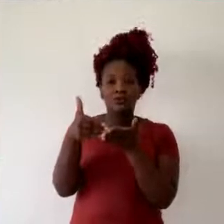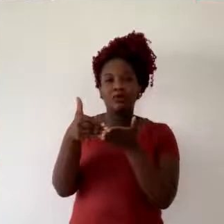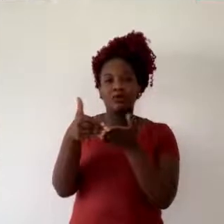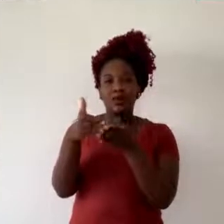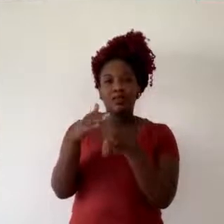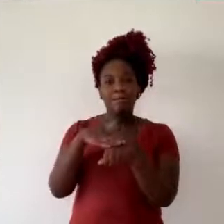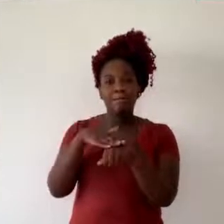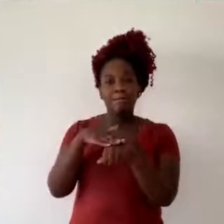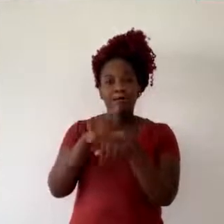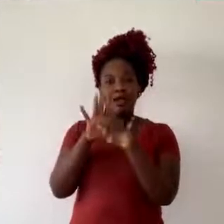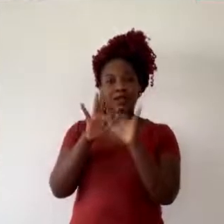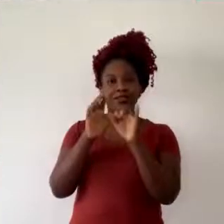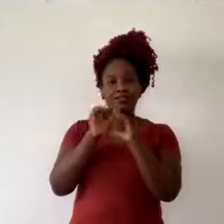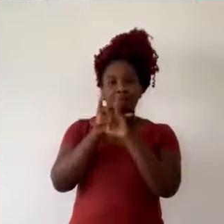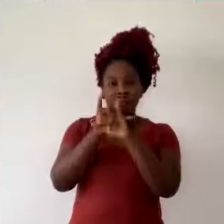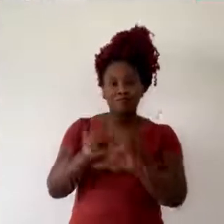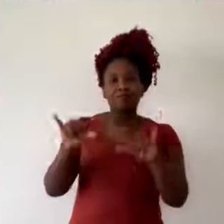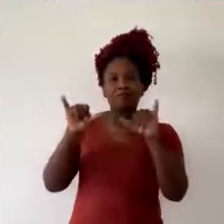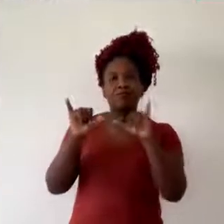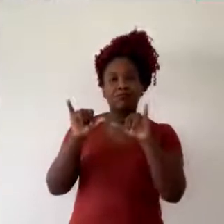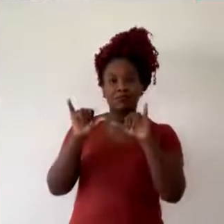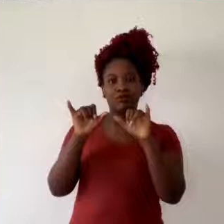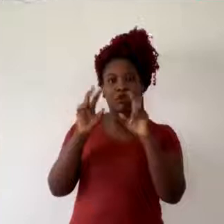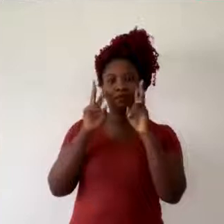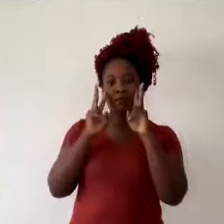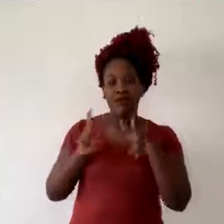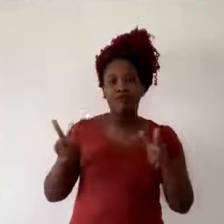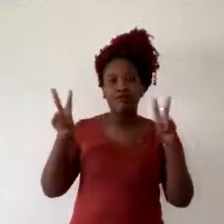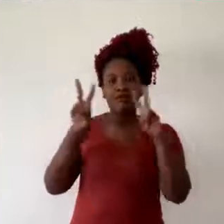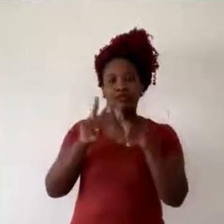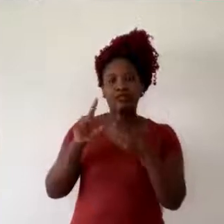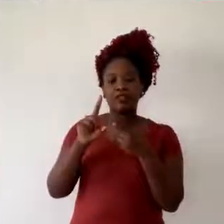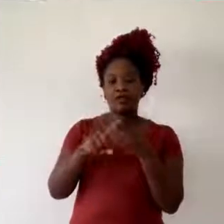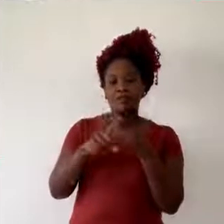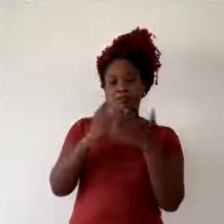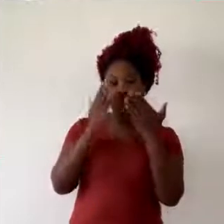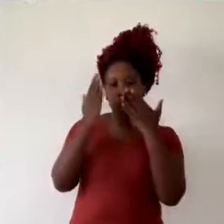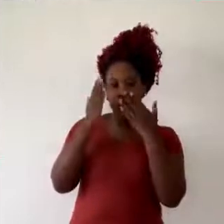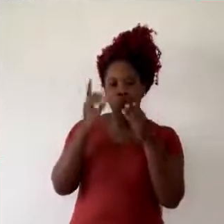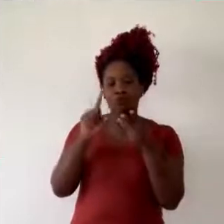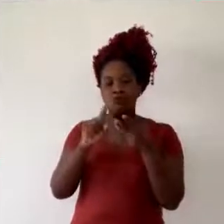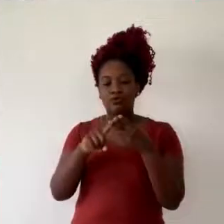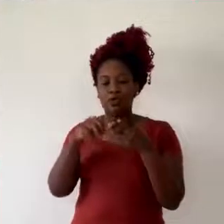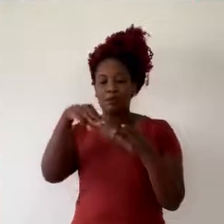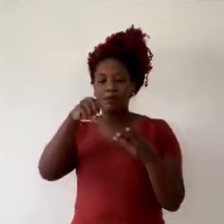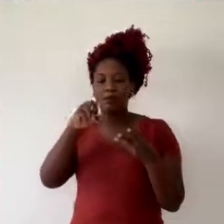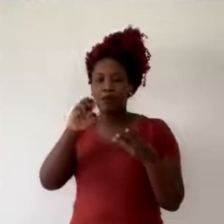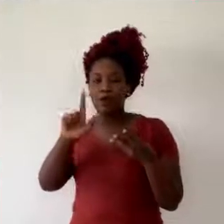more illuminated or made visible, which is psychological, moral,